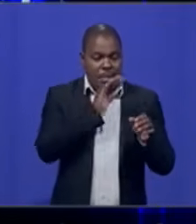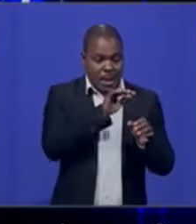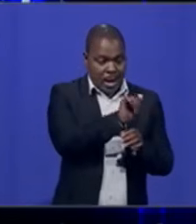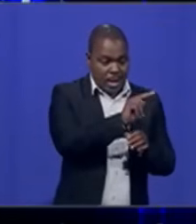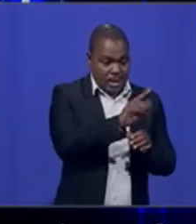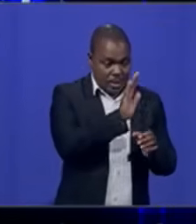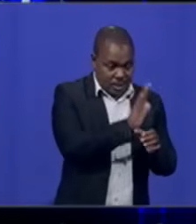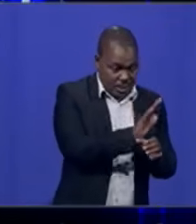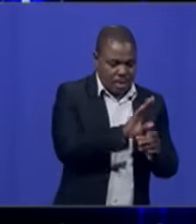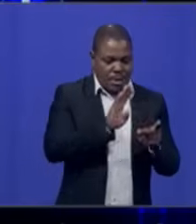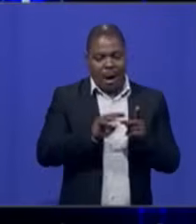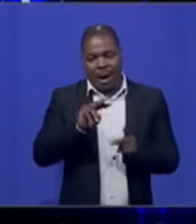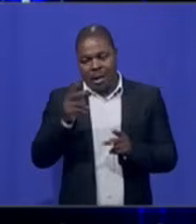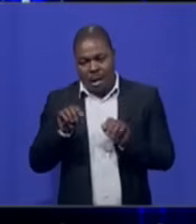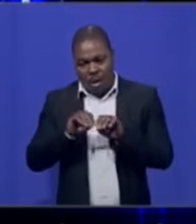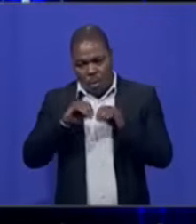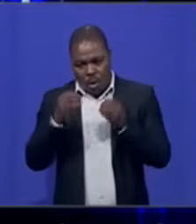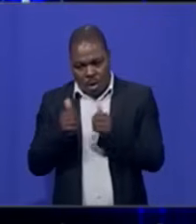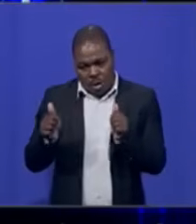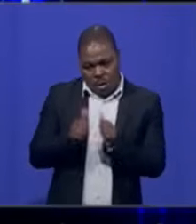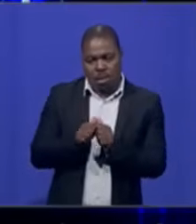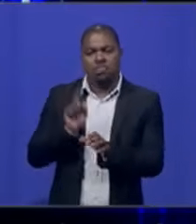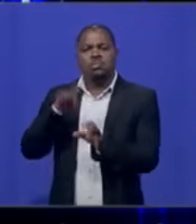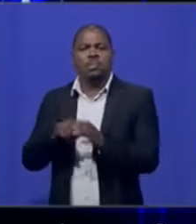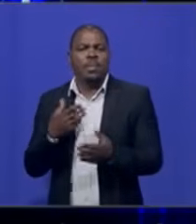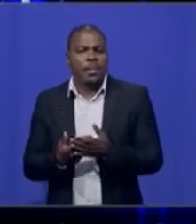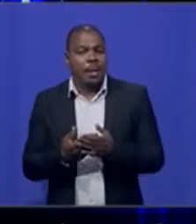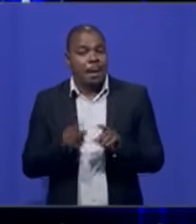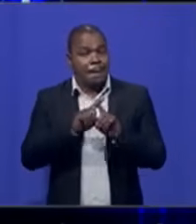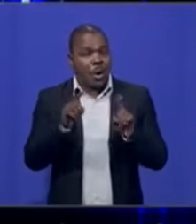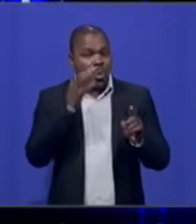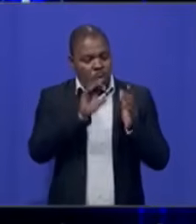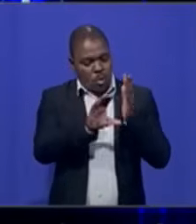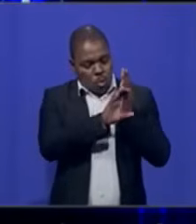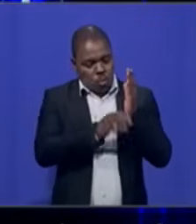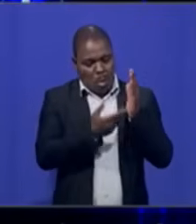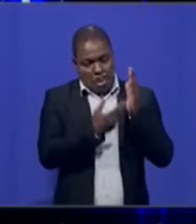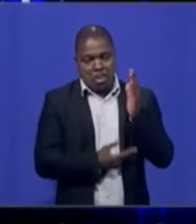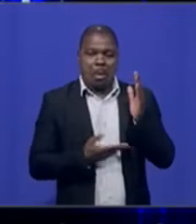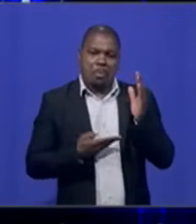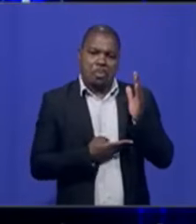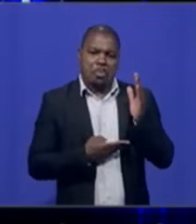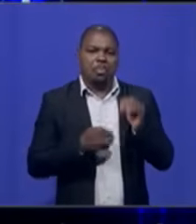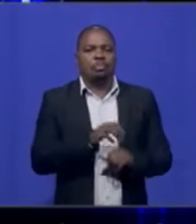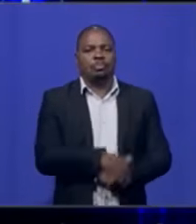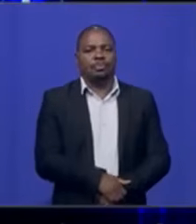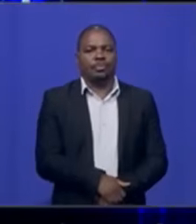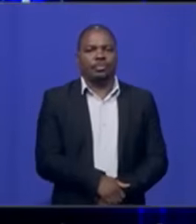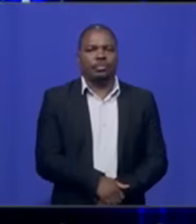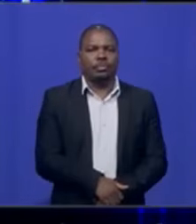o mong wa mahatammoho, empa o tsitlelela hore sena e ntse le tlasa molao wa motheo wa